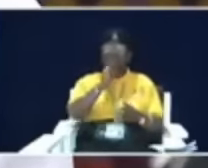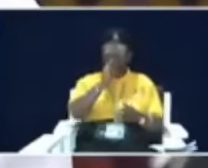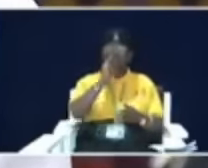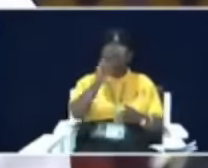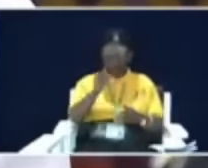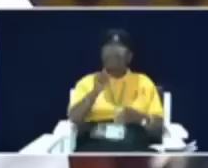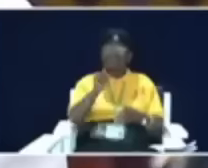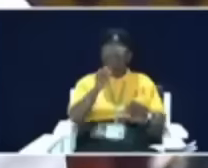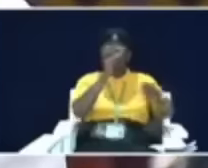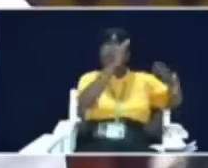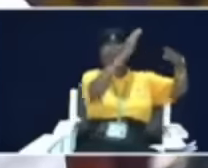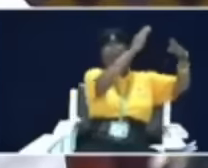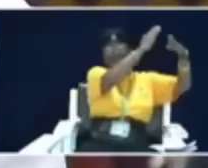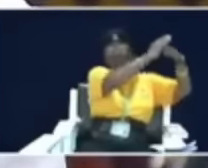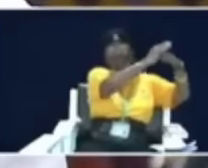blocking your way.